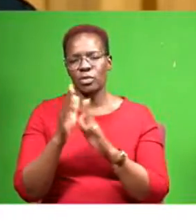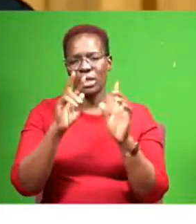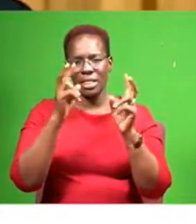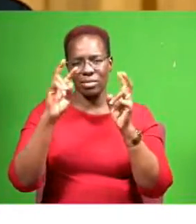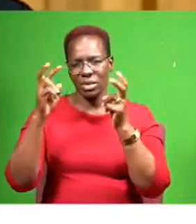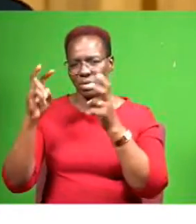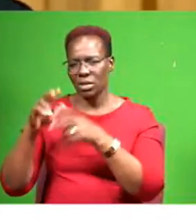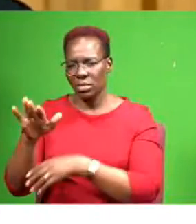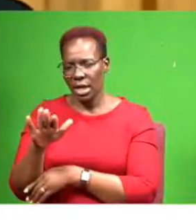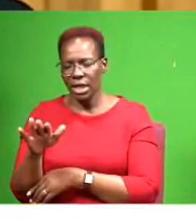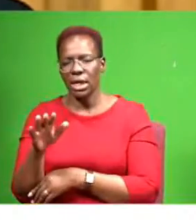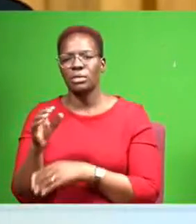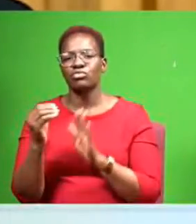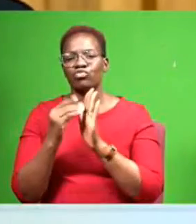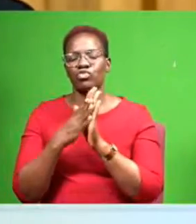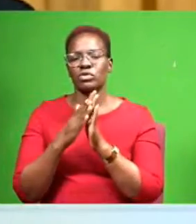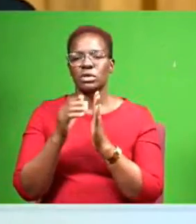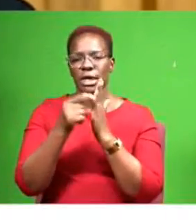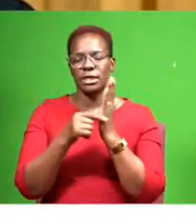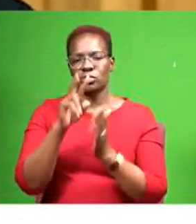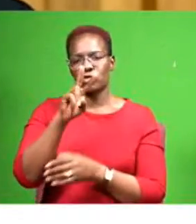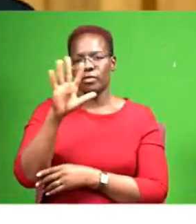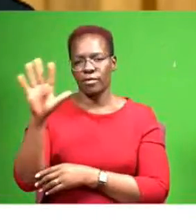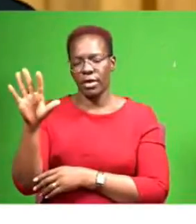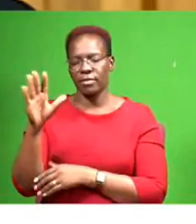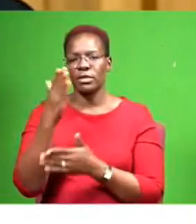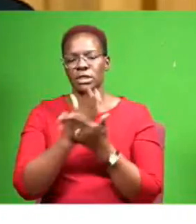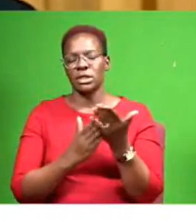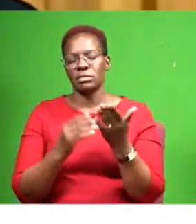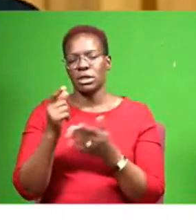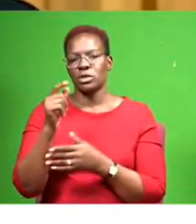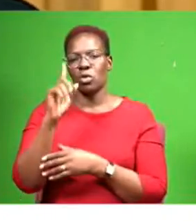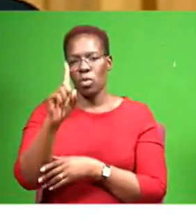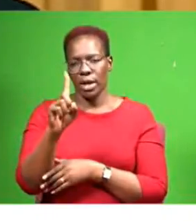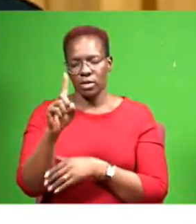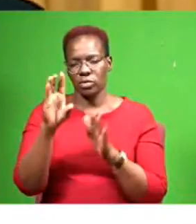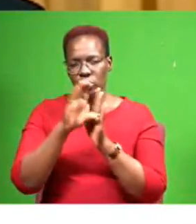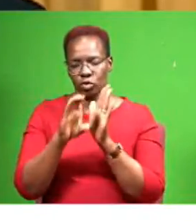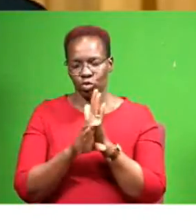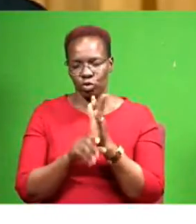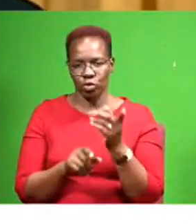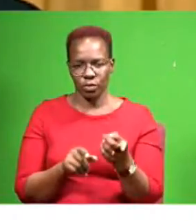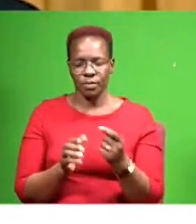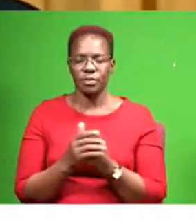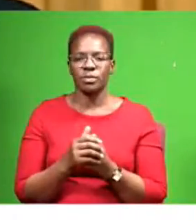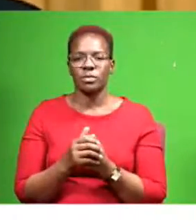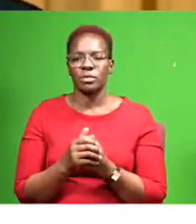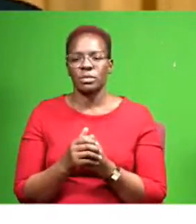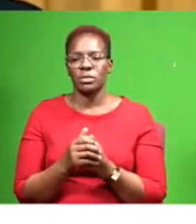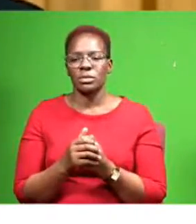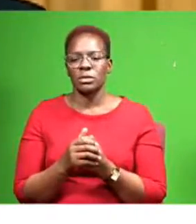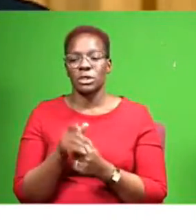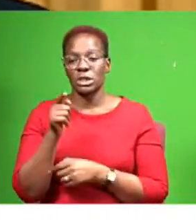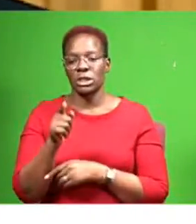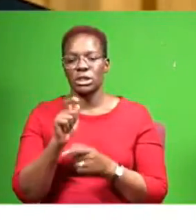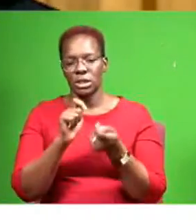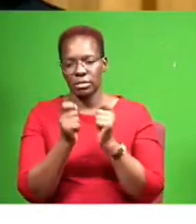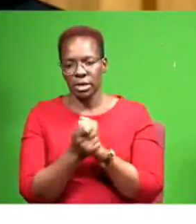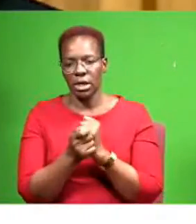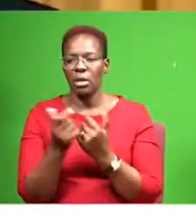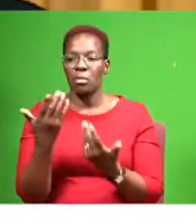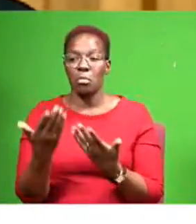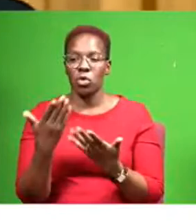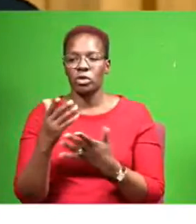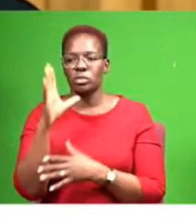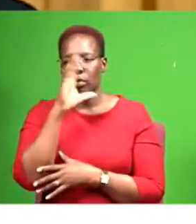areas stated in Article 255, Subarticle 1 of the Constitution. The purported amendments may meet